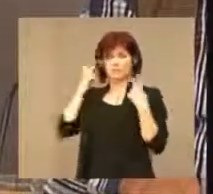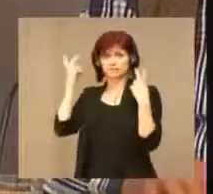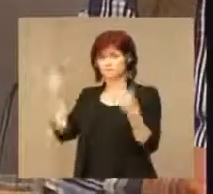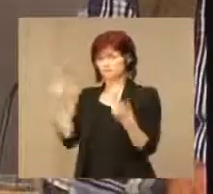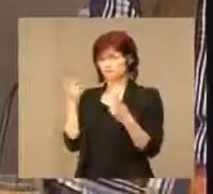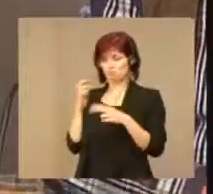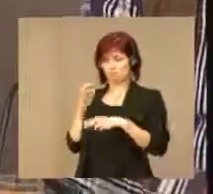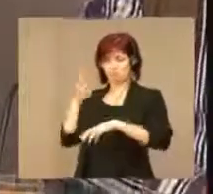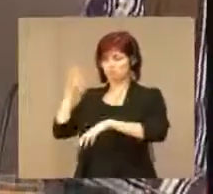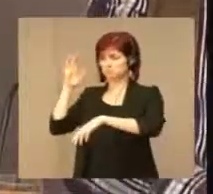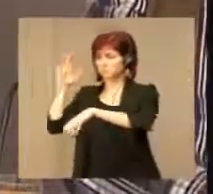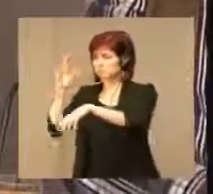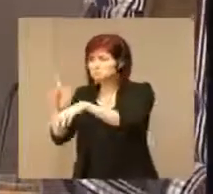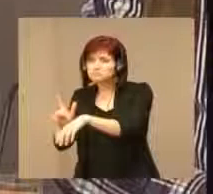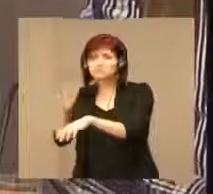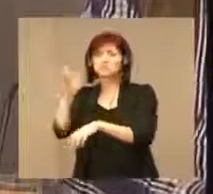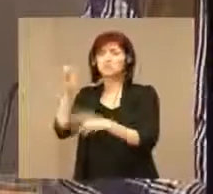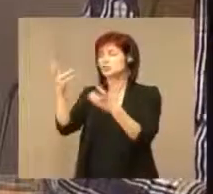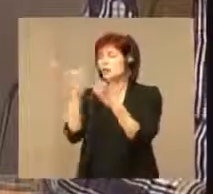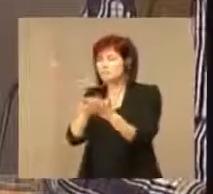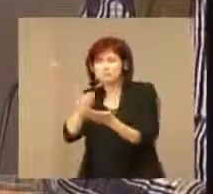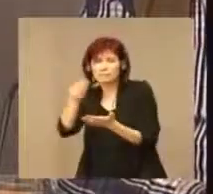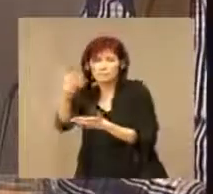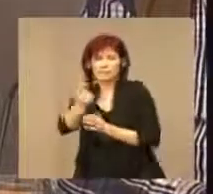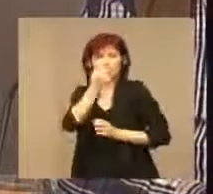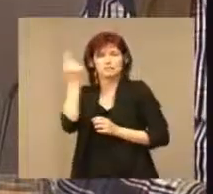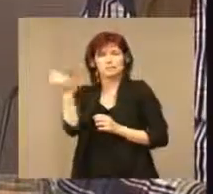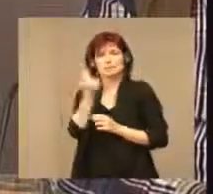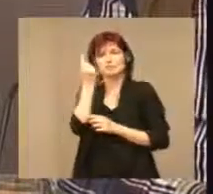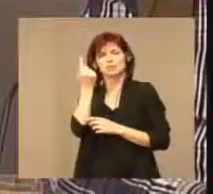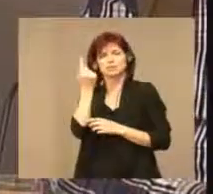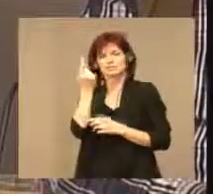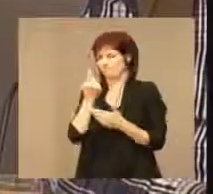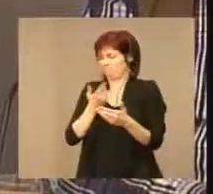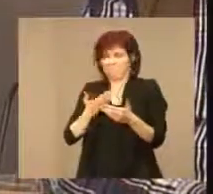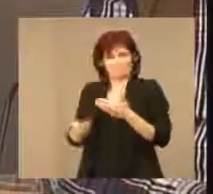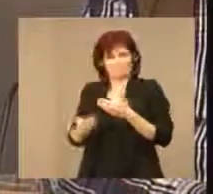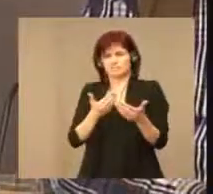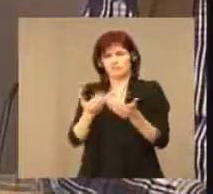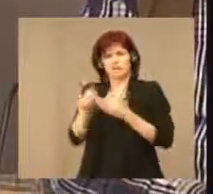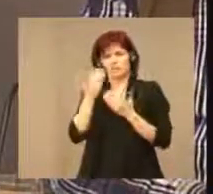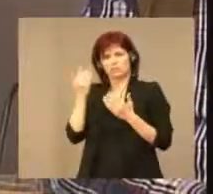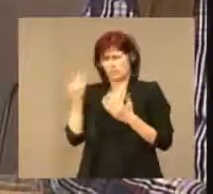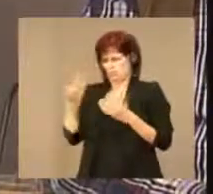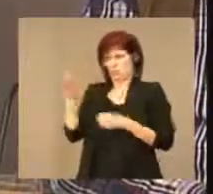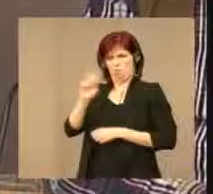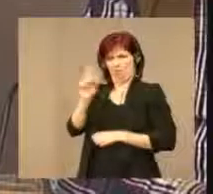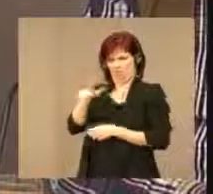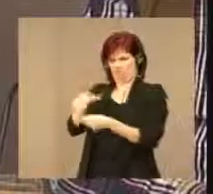they go to buy something, it shouldn't really matter what the jurisdiction